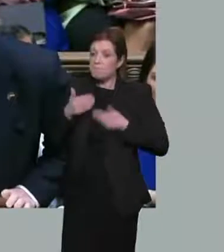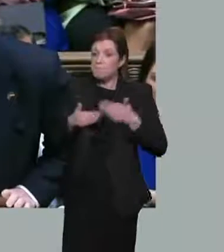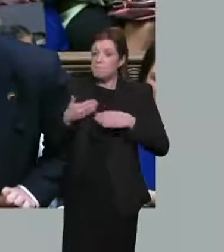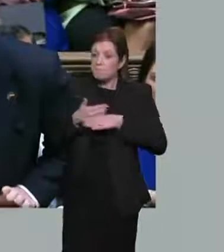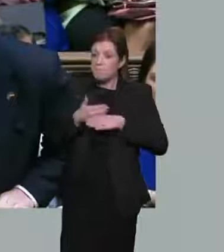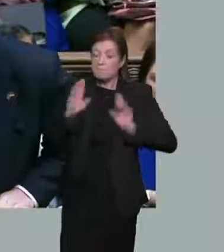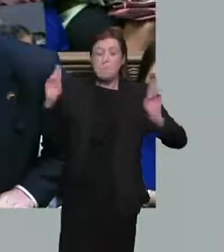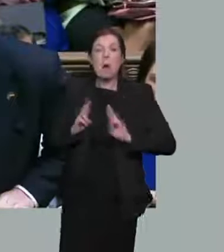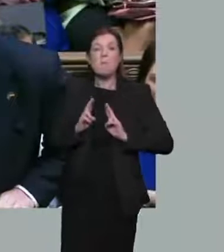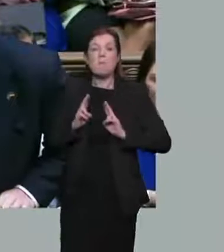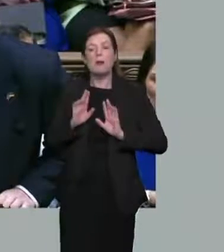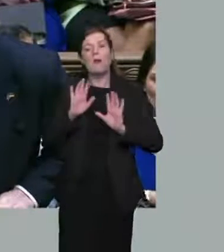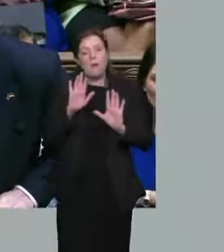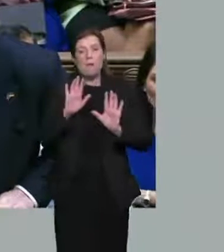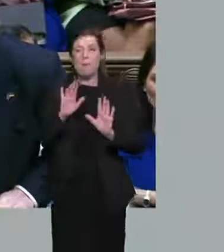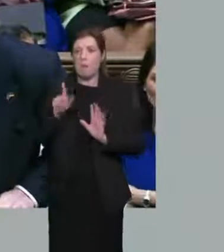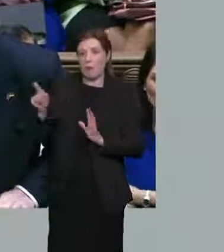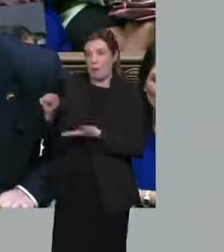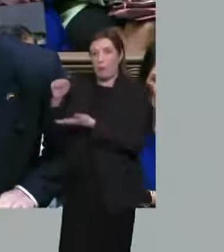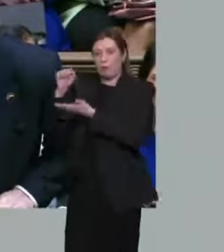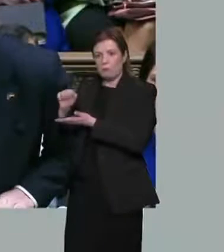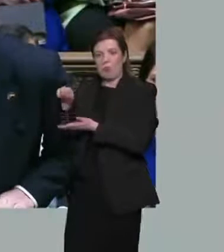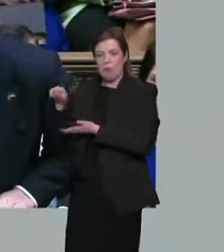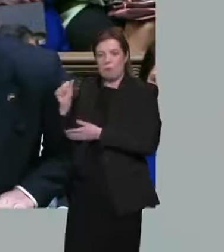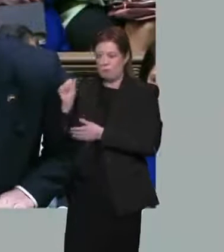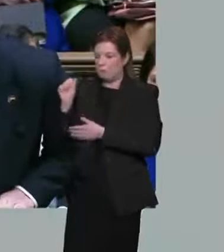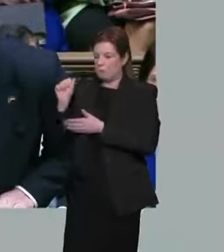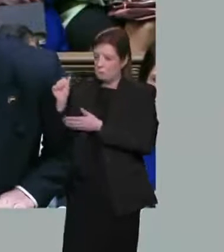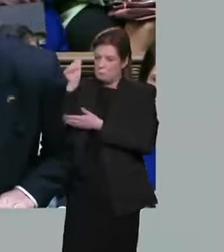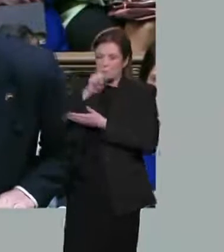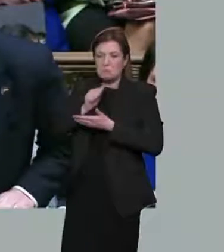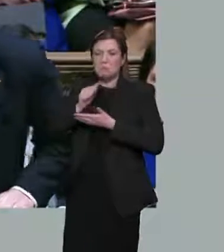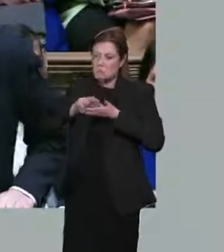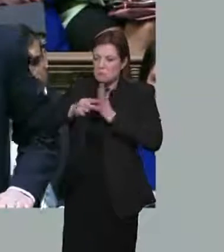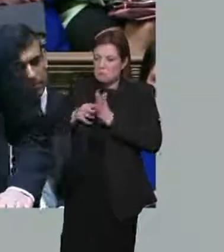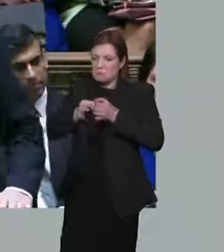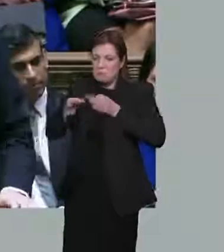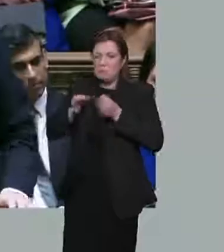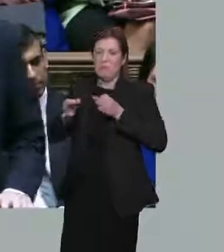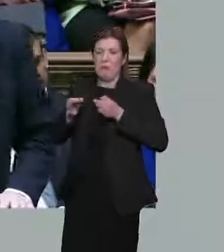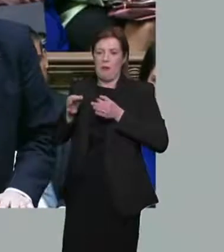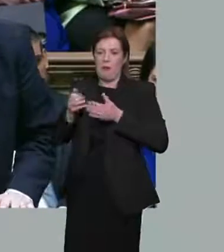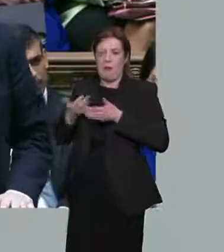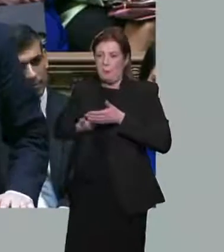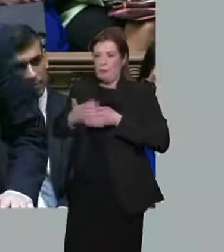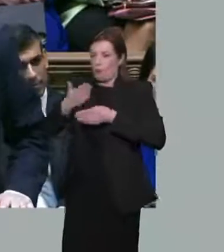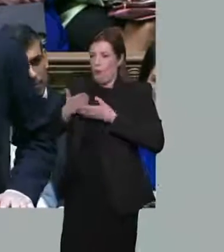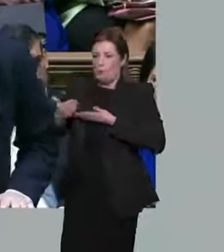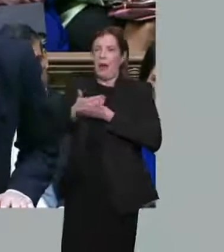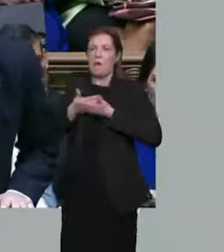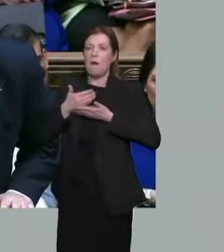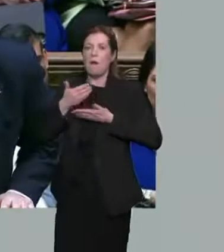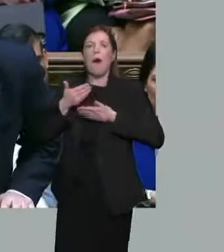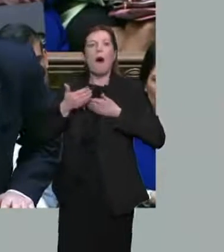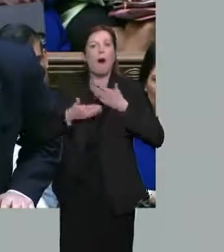thanks to the Chancellor, who protected the economy, who protected jobs, who protected companies, we've now been able to come out faster